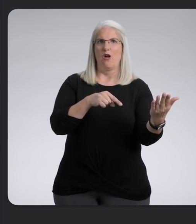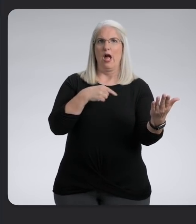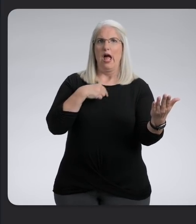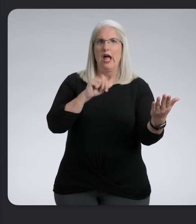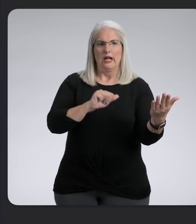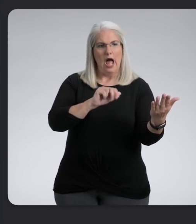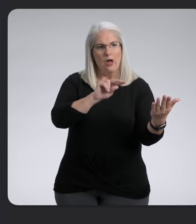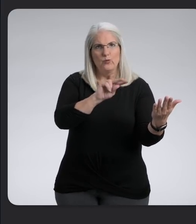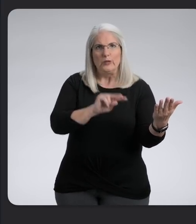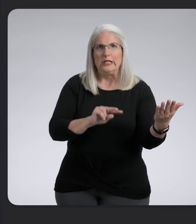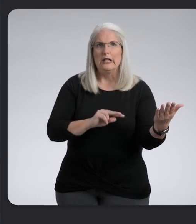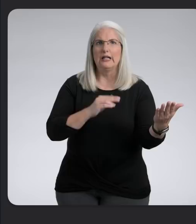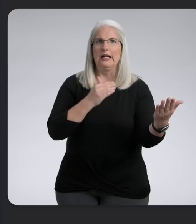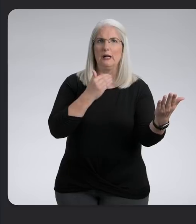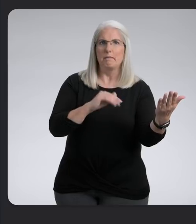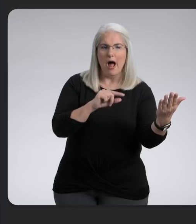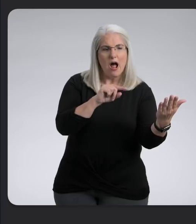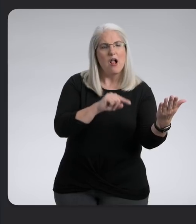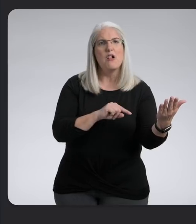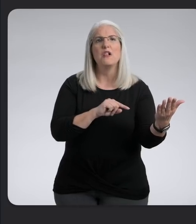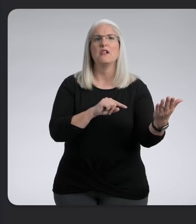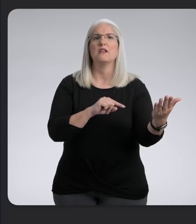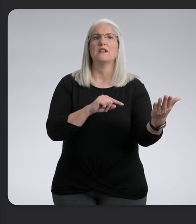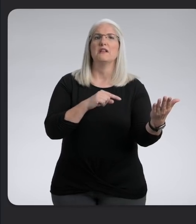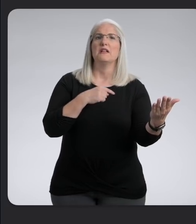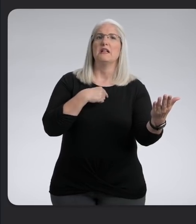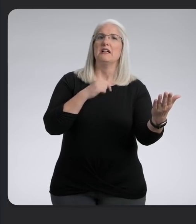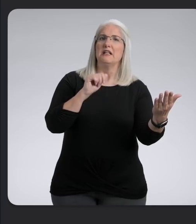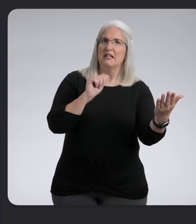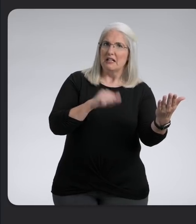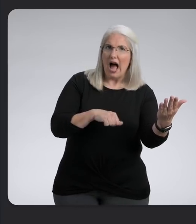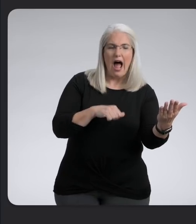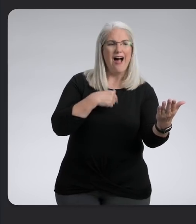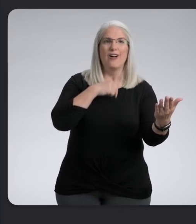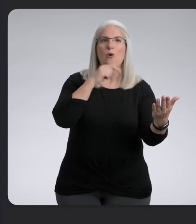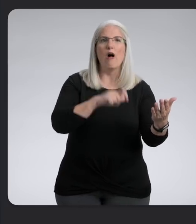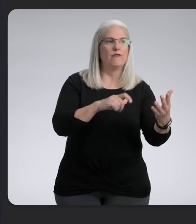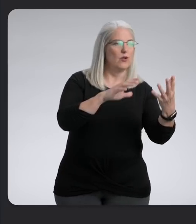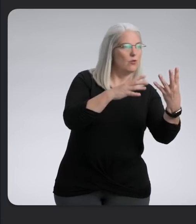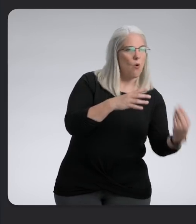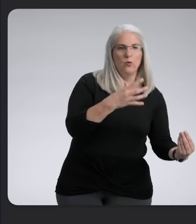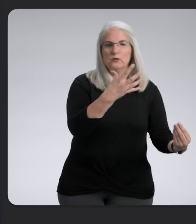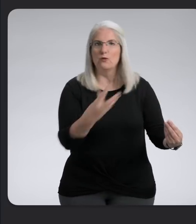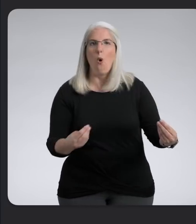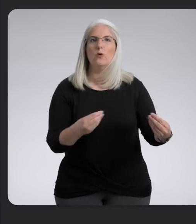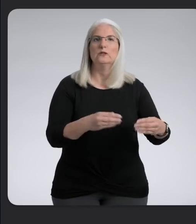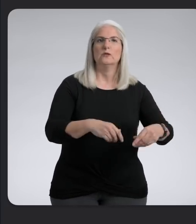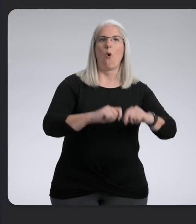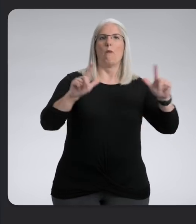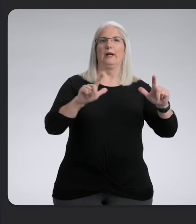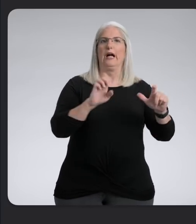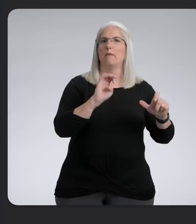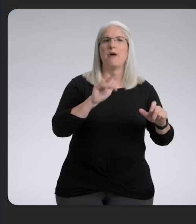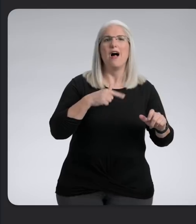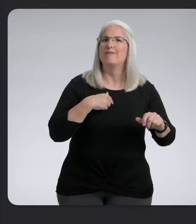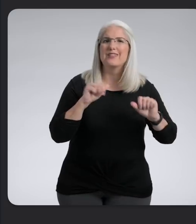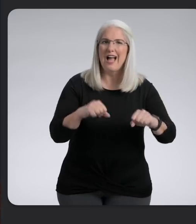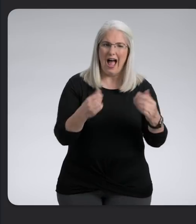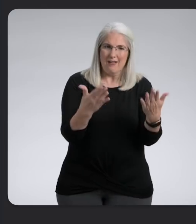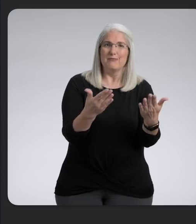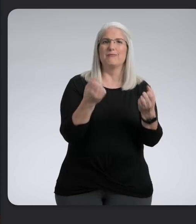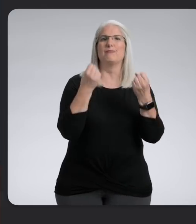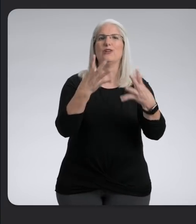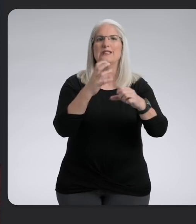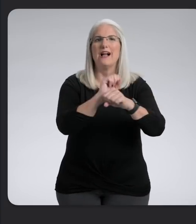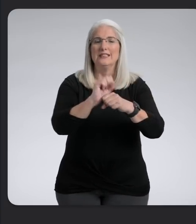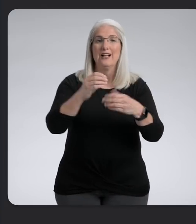This allows me to read the entire email without leaving my current view. And I have the same multitasking controls here too. So I